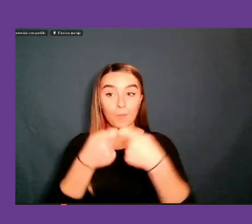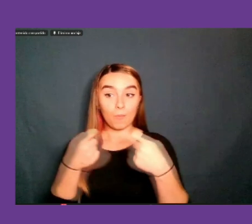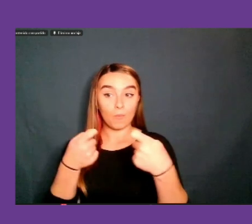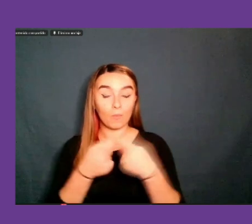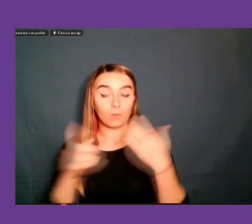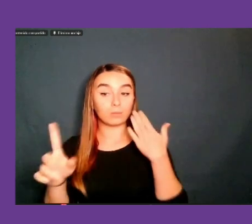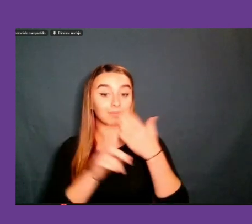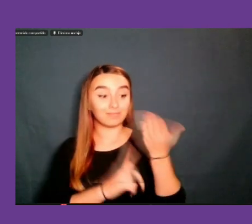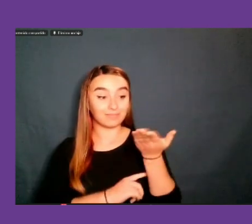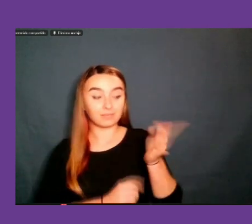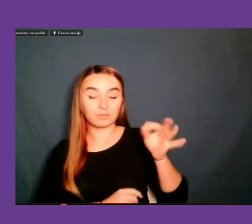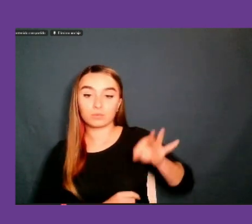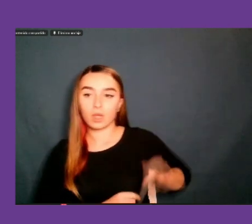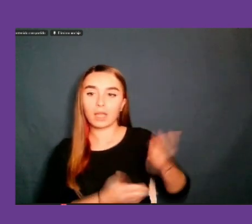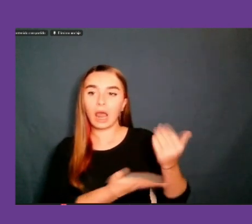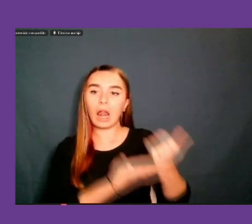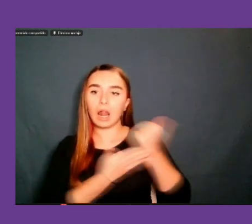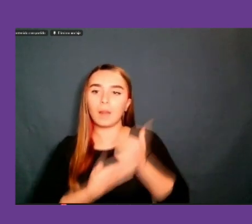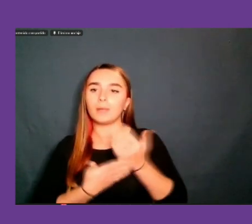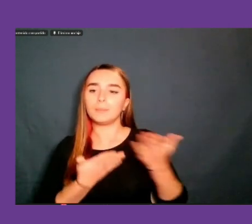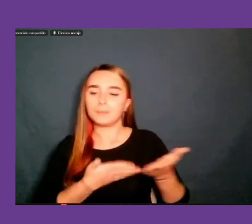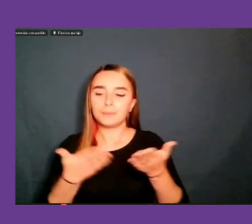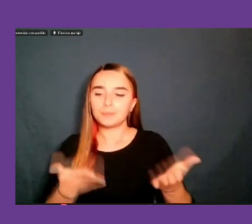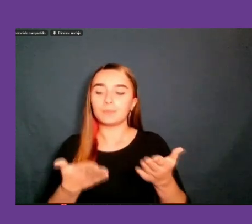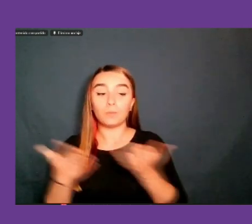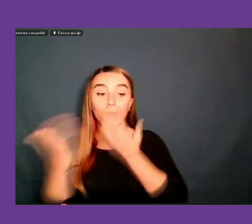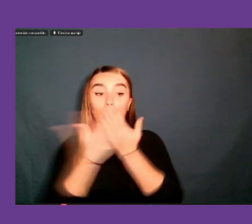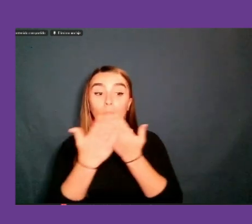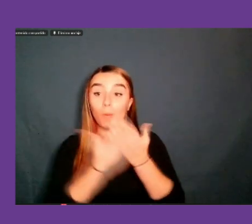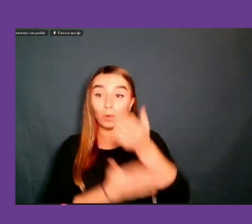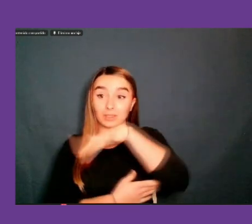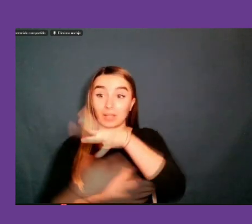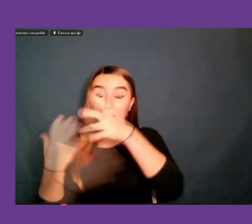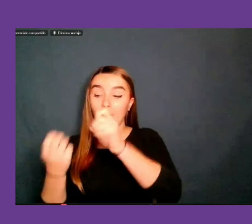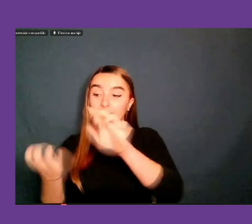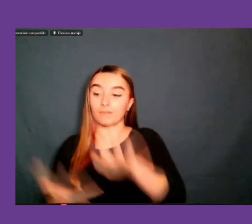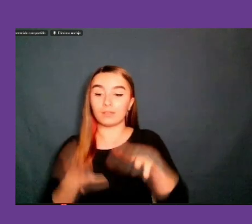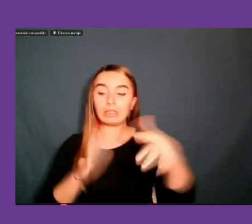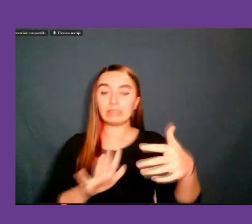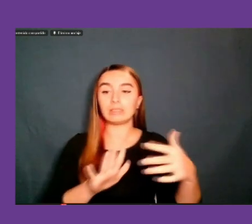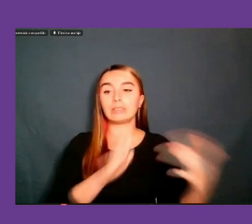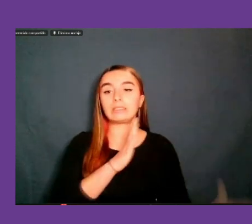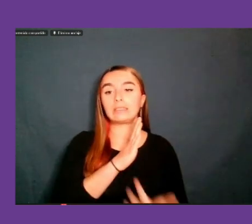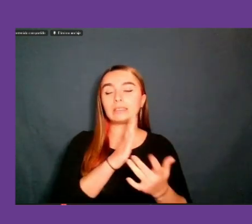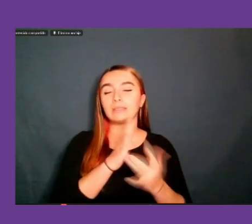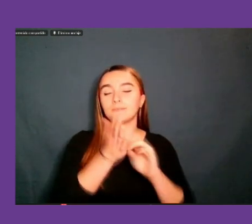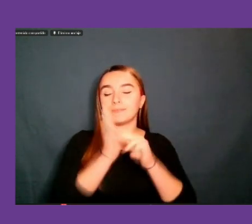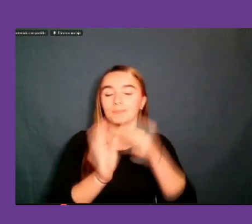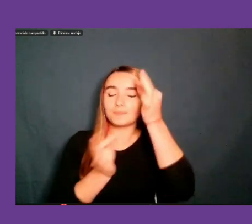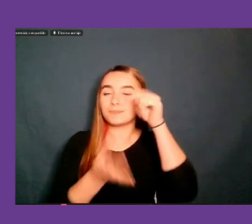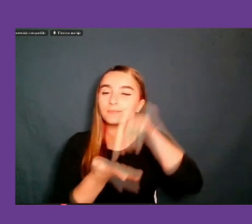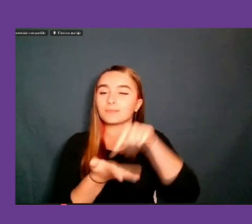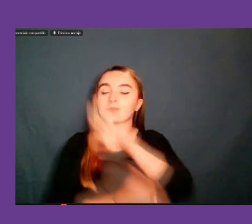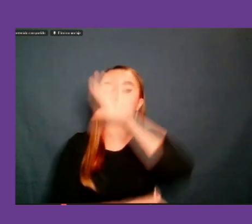navigate and also transform these proposals that we have into technical requirements in standards, because we are